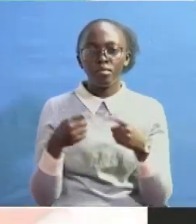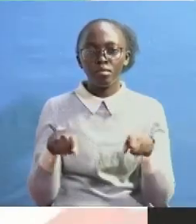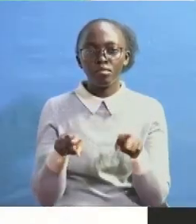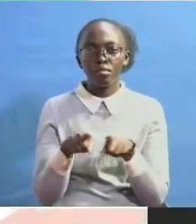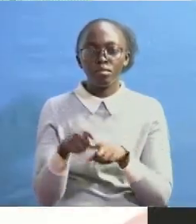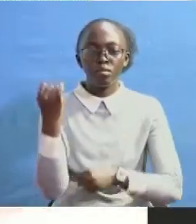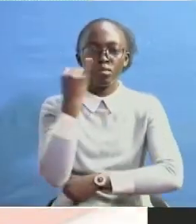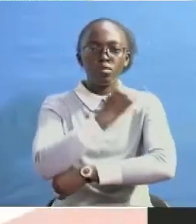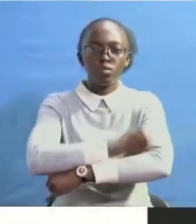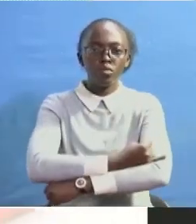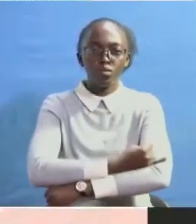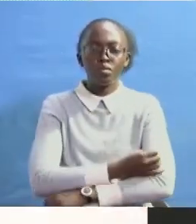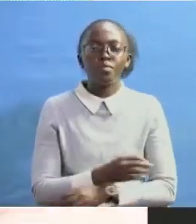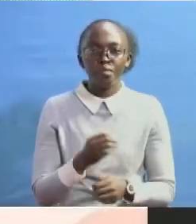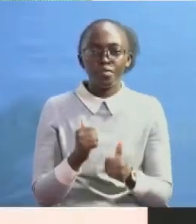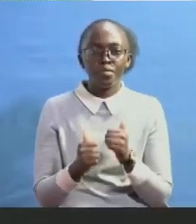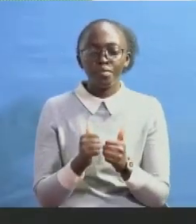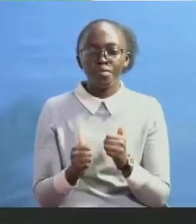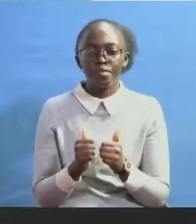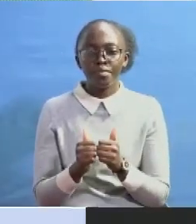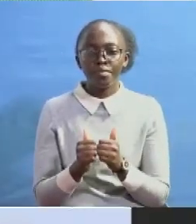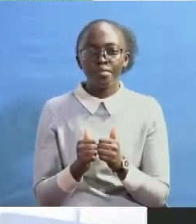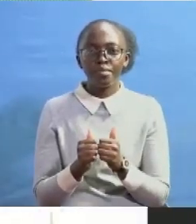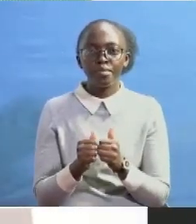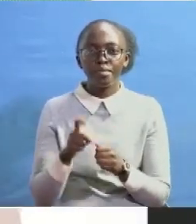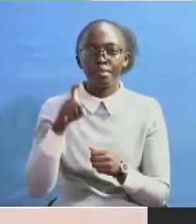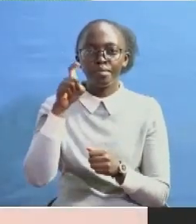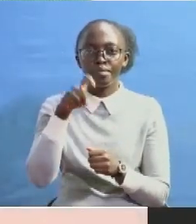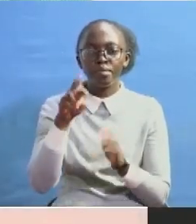are institutions that have been mandated to regulate